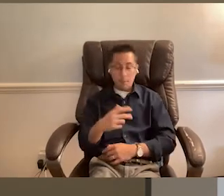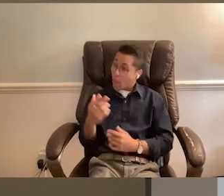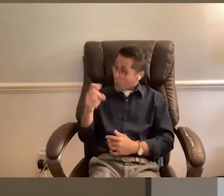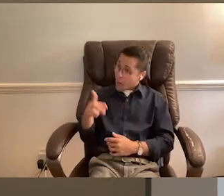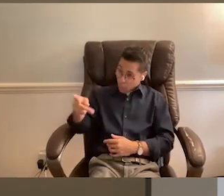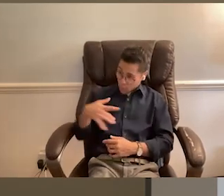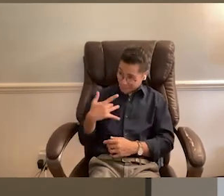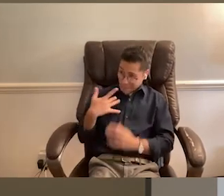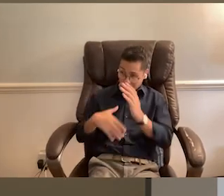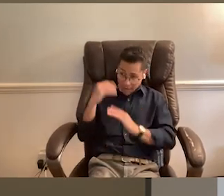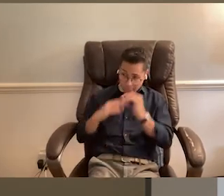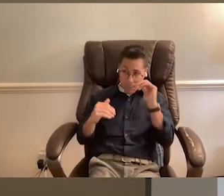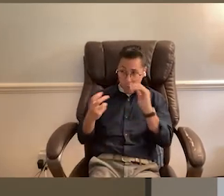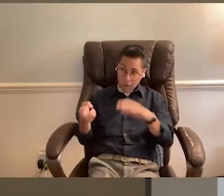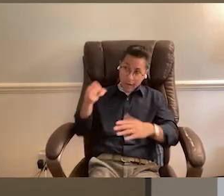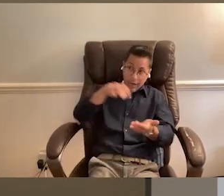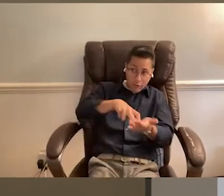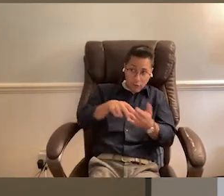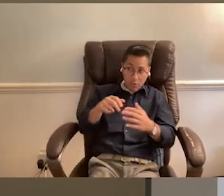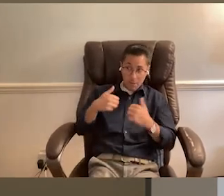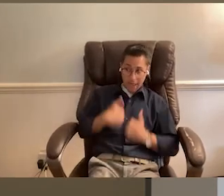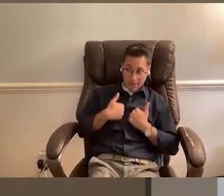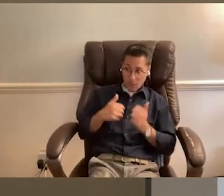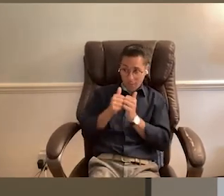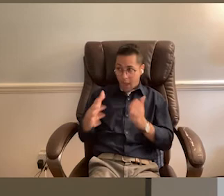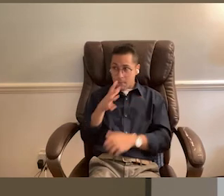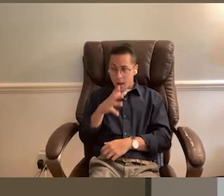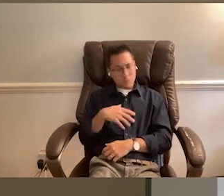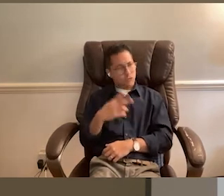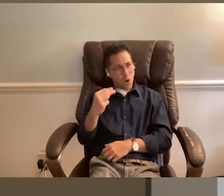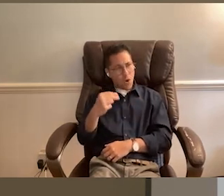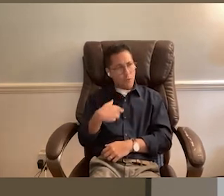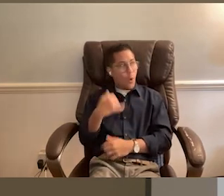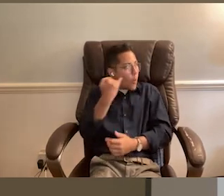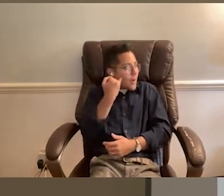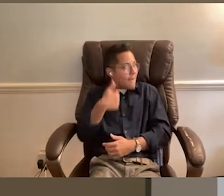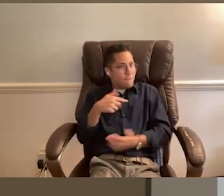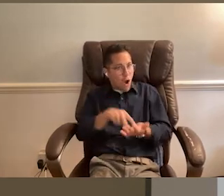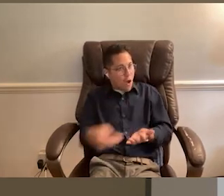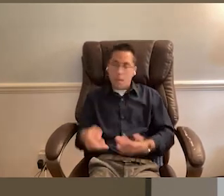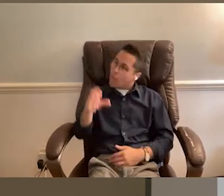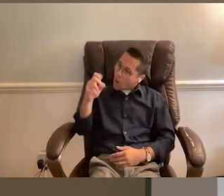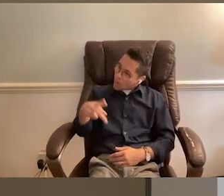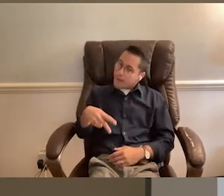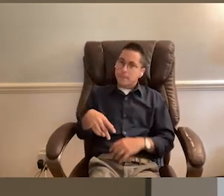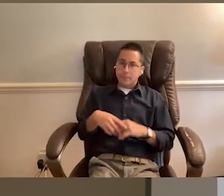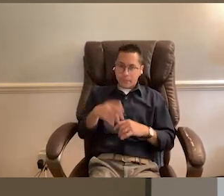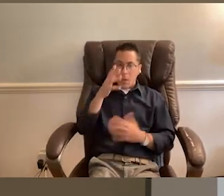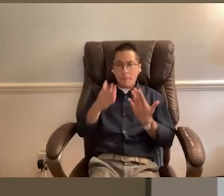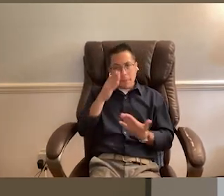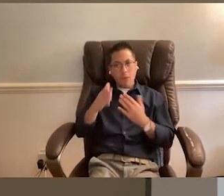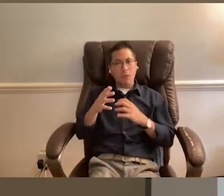and with her what level of support she really needs, because it's one of those like, you lived at home all your life, mom's been able to do it, so if you just